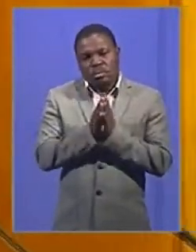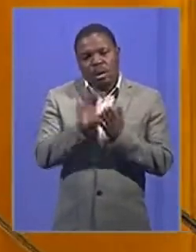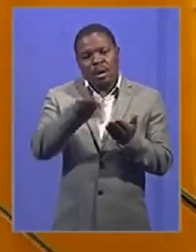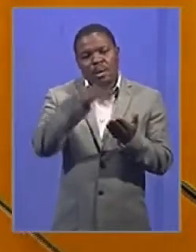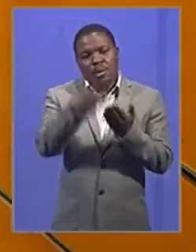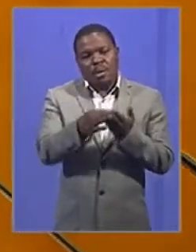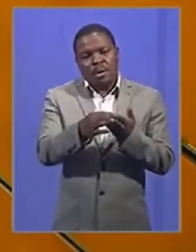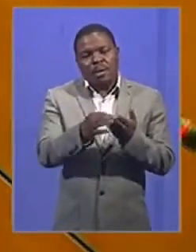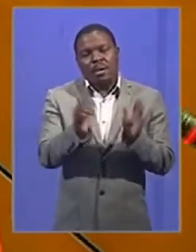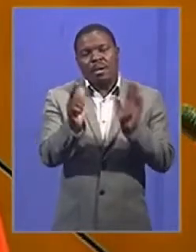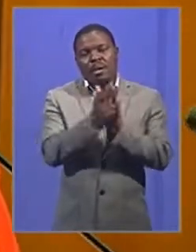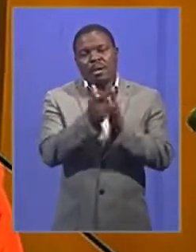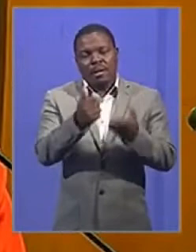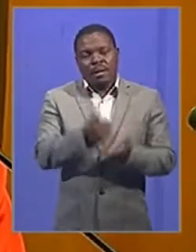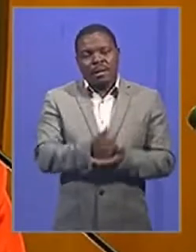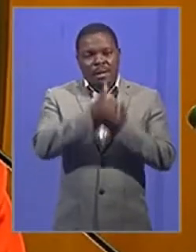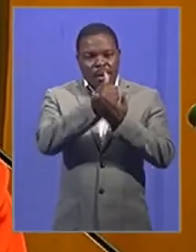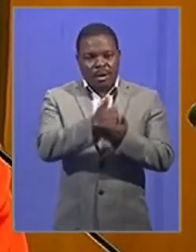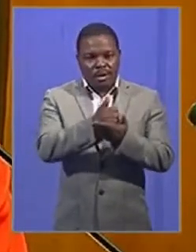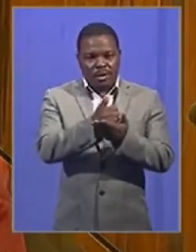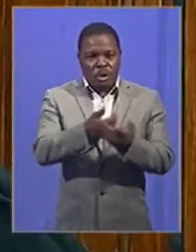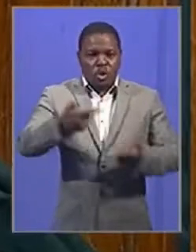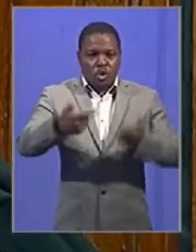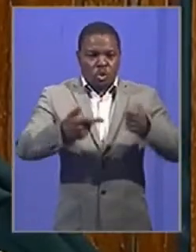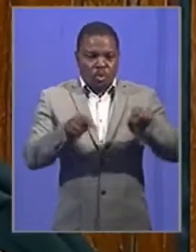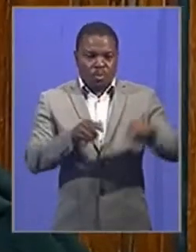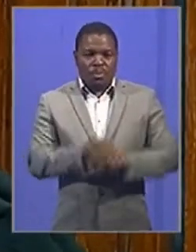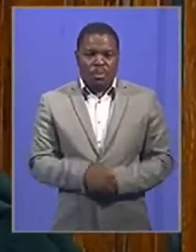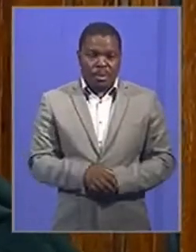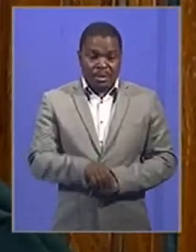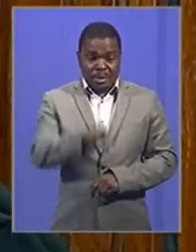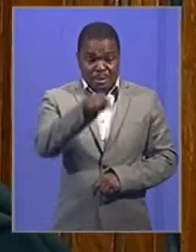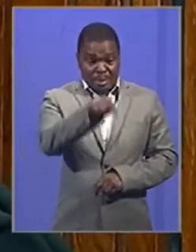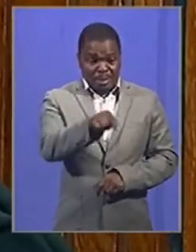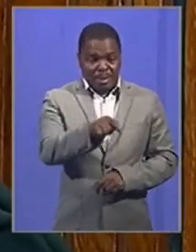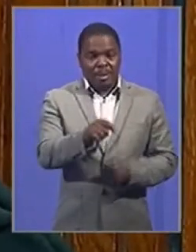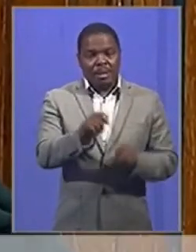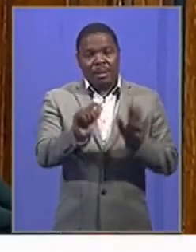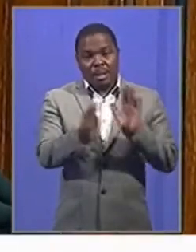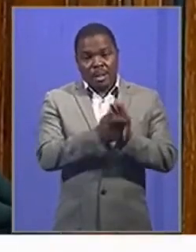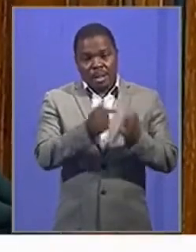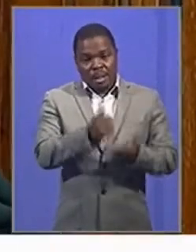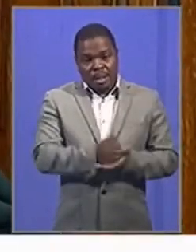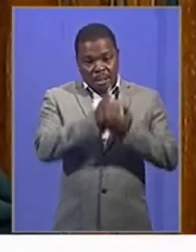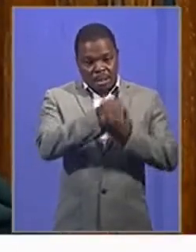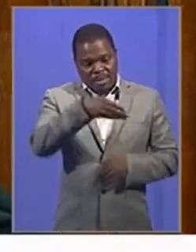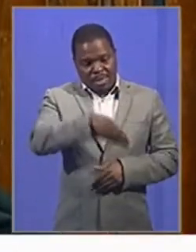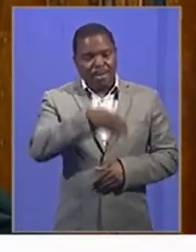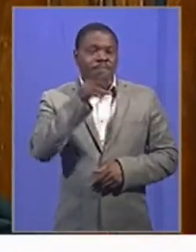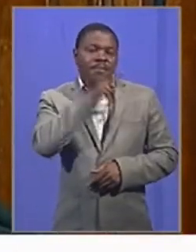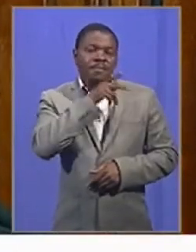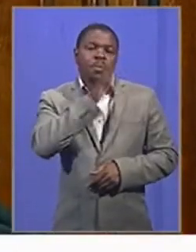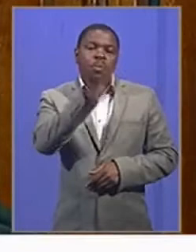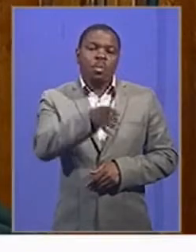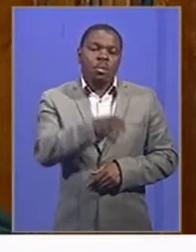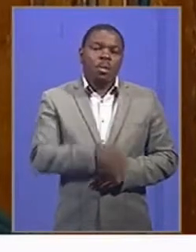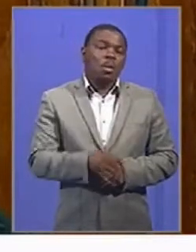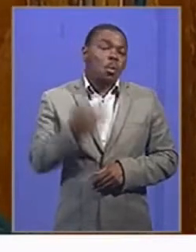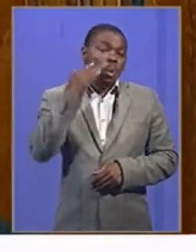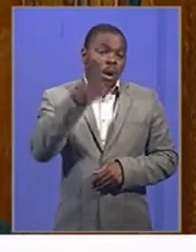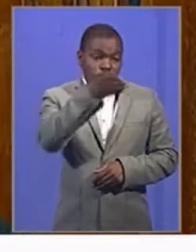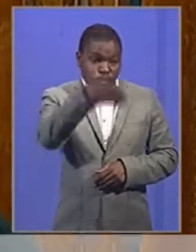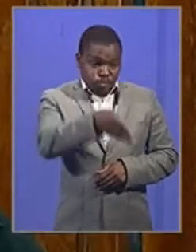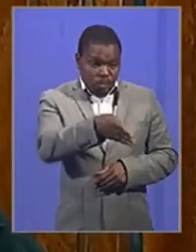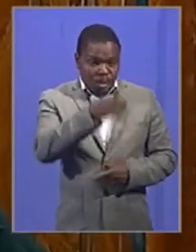legal aid. The legal aid will be here on Friday, this week Friday. And as soon as he's here, he will determine whether there